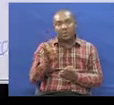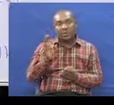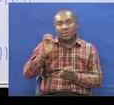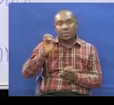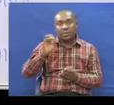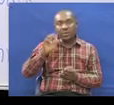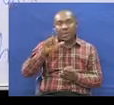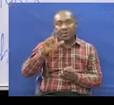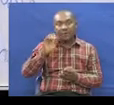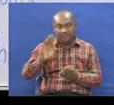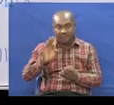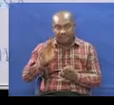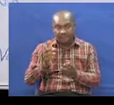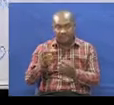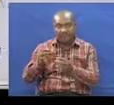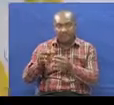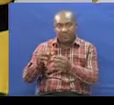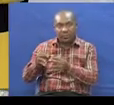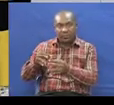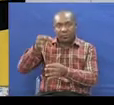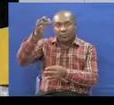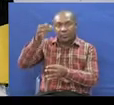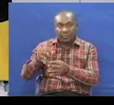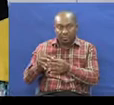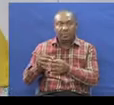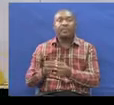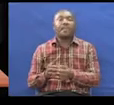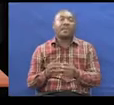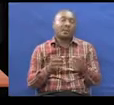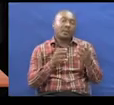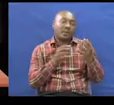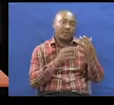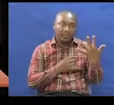And also we must have a thirst funnel.